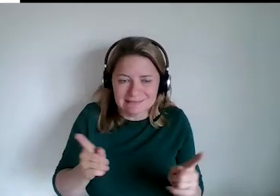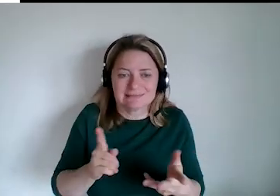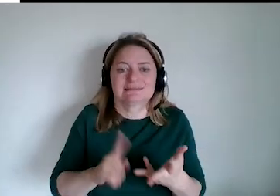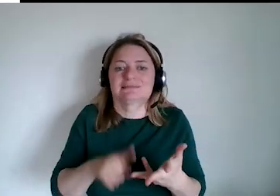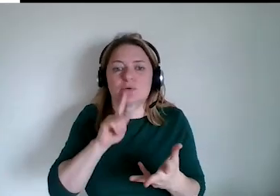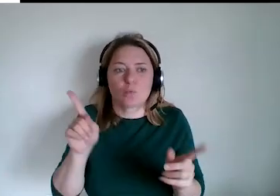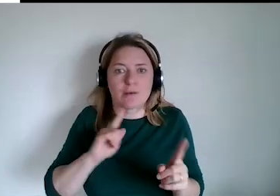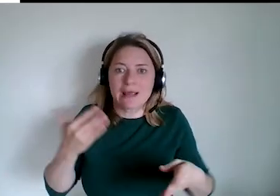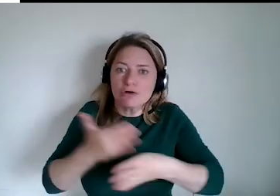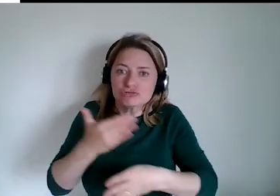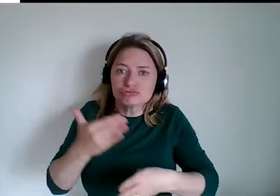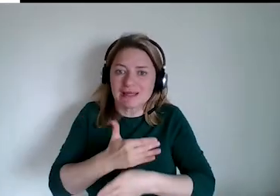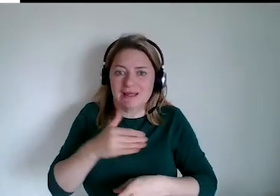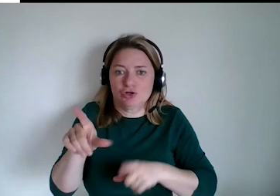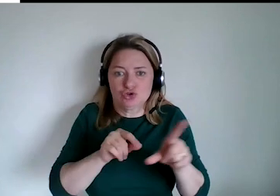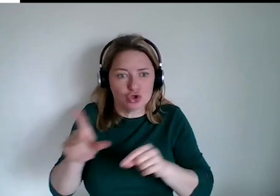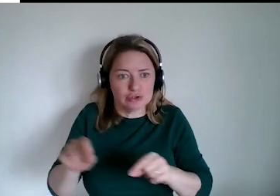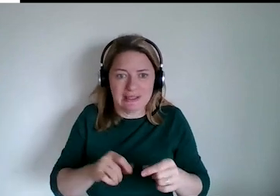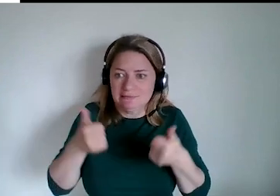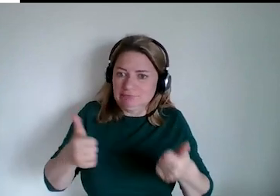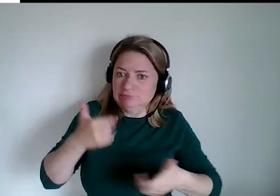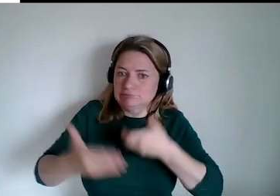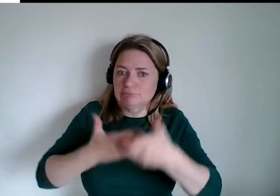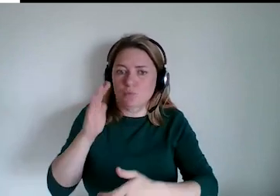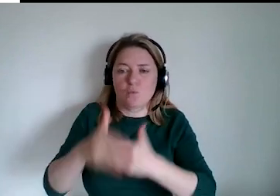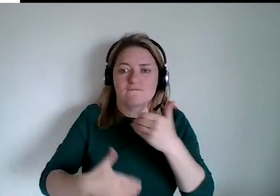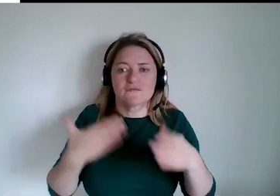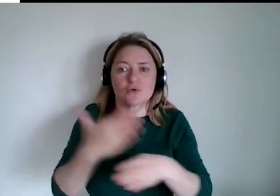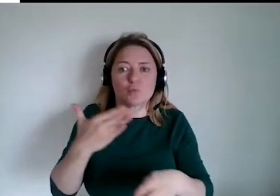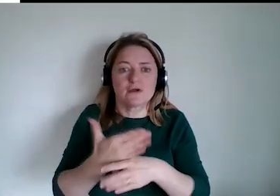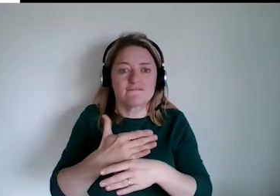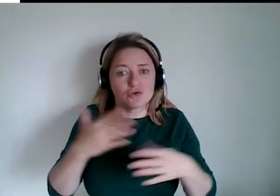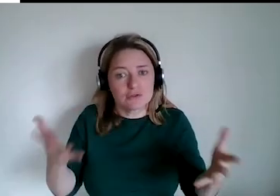career choices and career success to help with workforce planning, so we